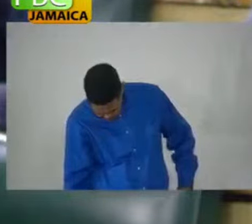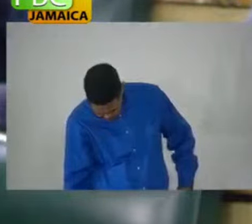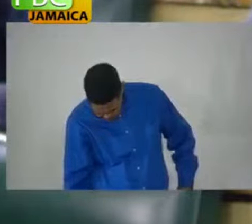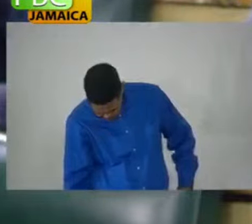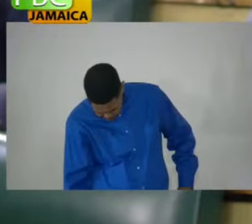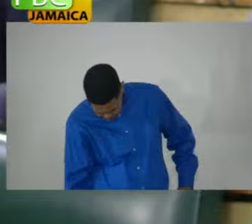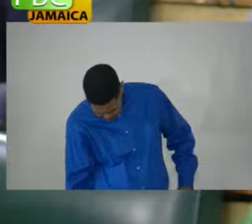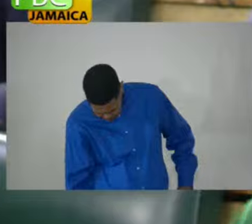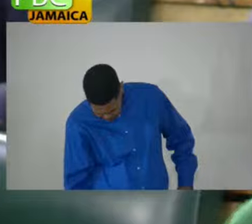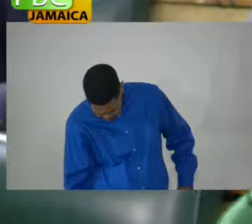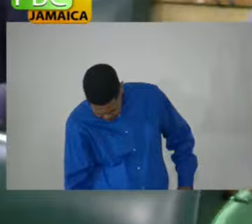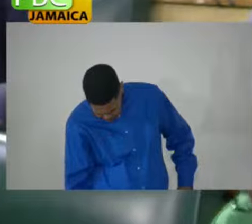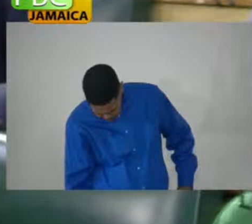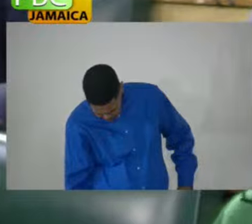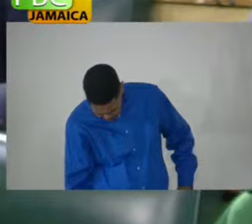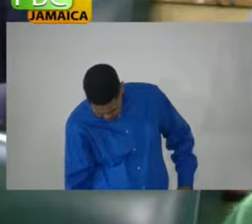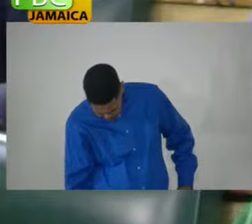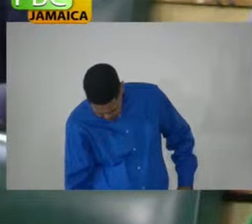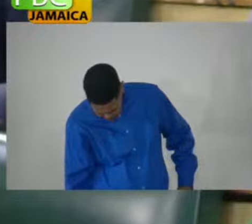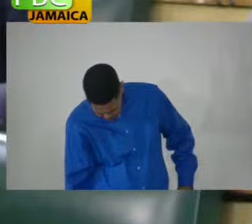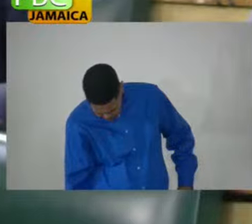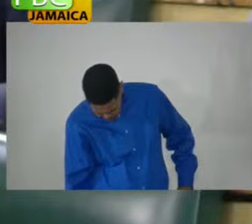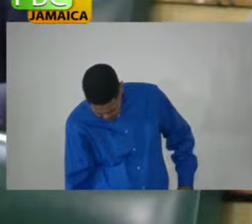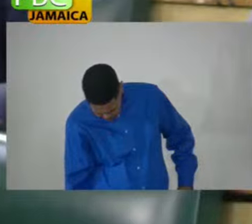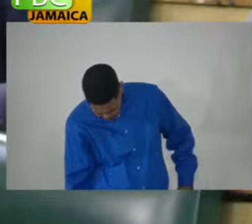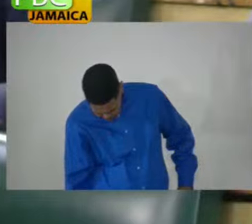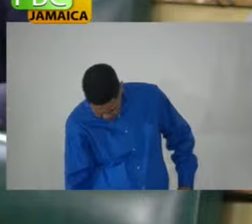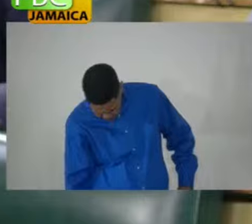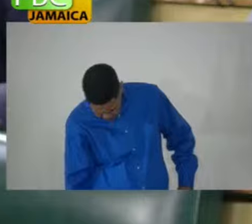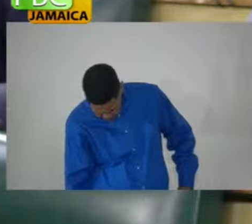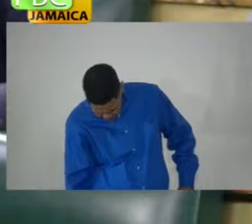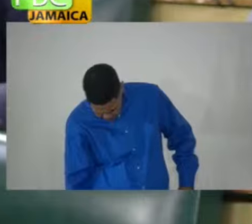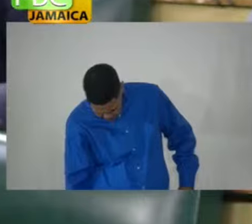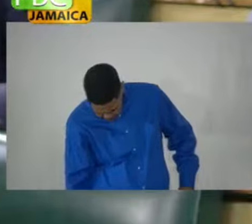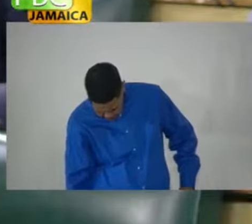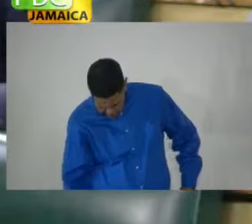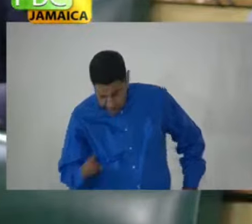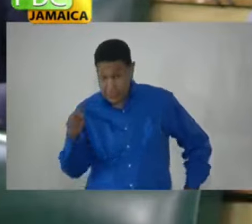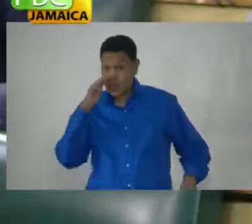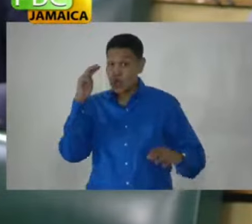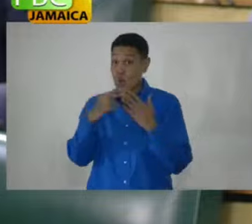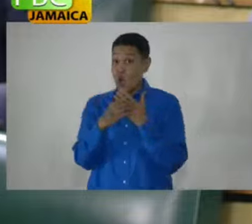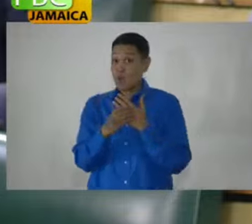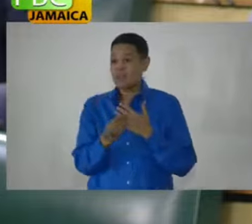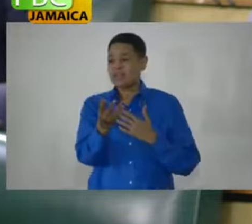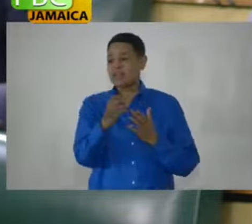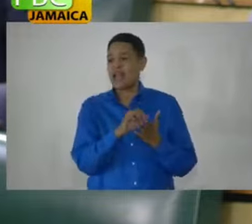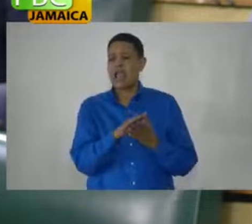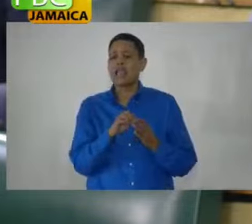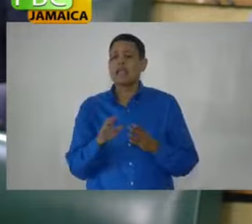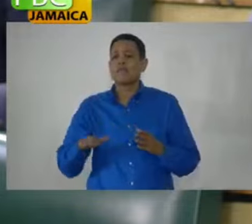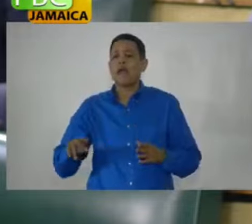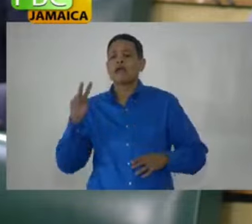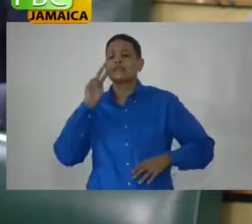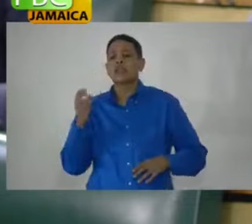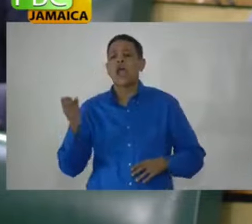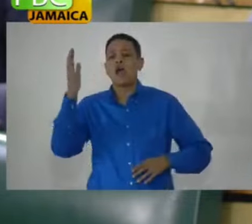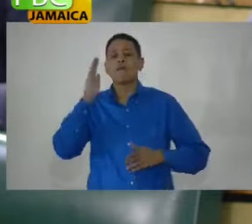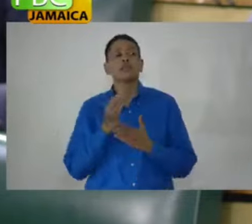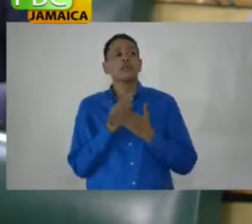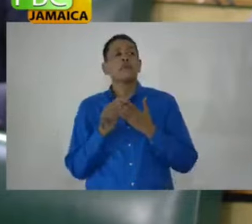Parliament, a copy of which they got. And they can look in that to see how much of the budget is